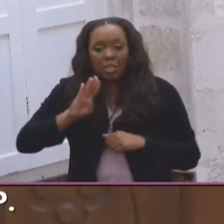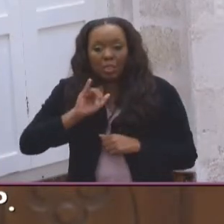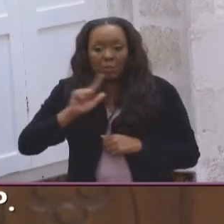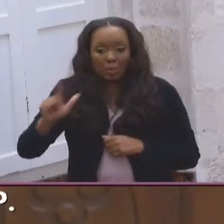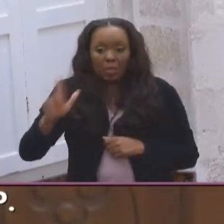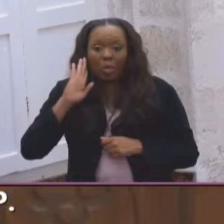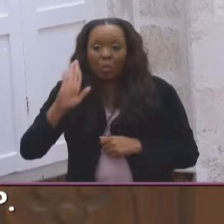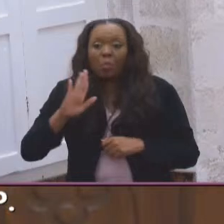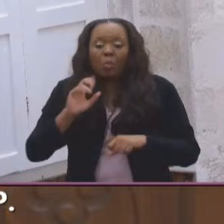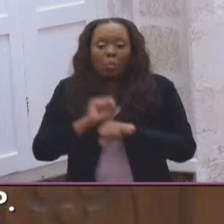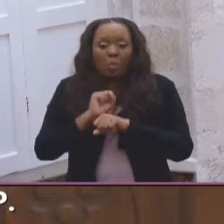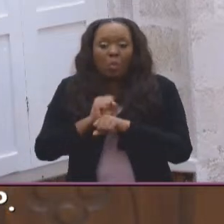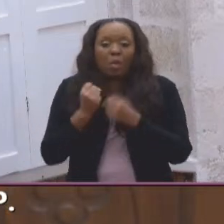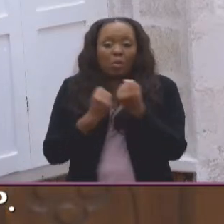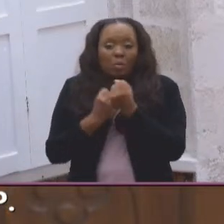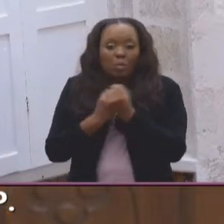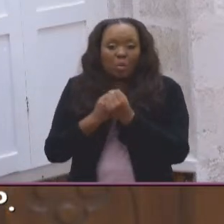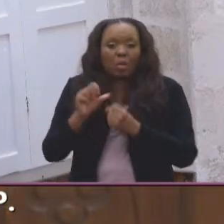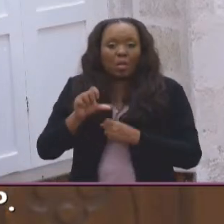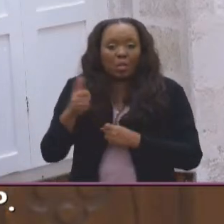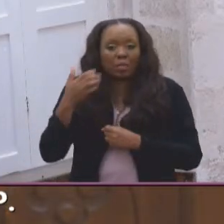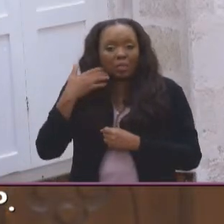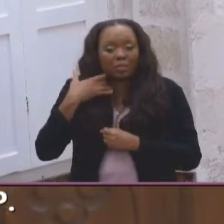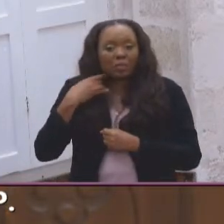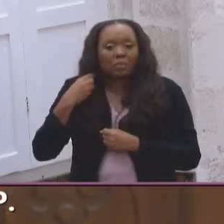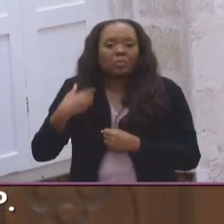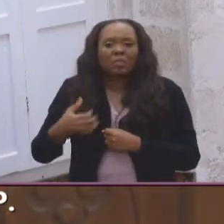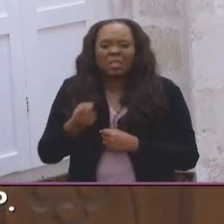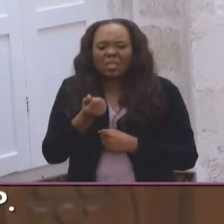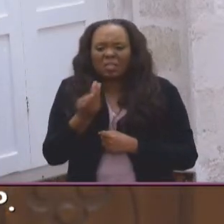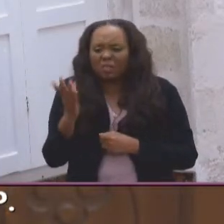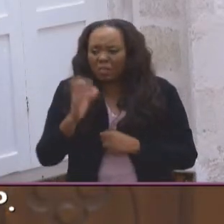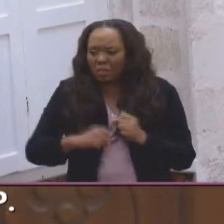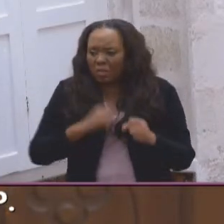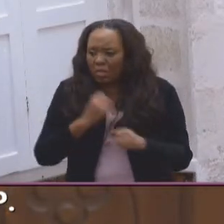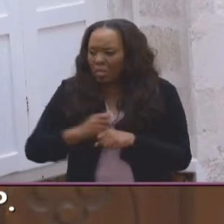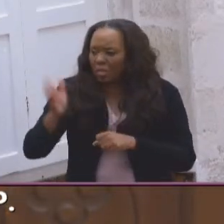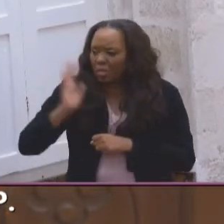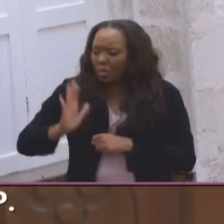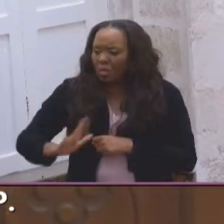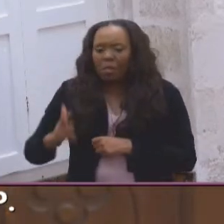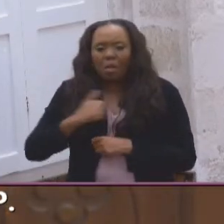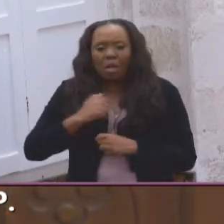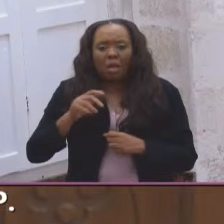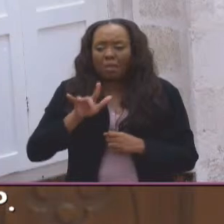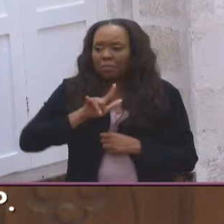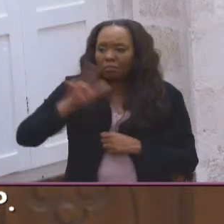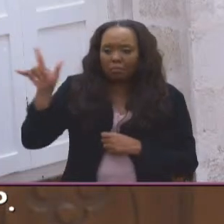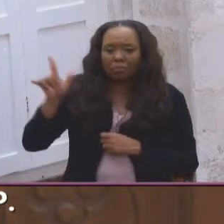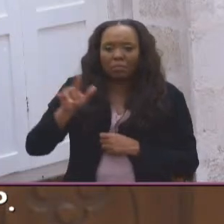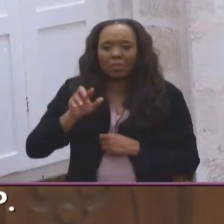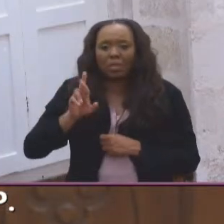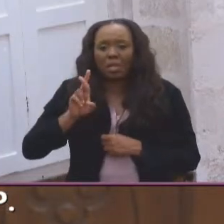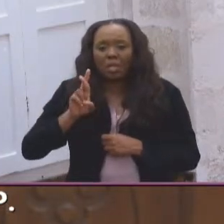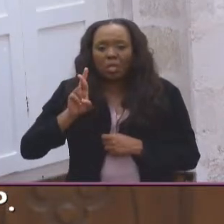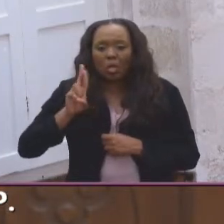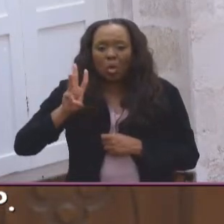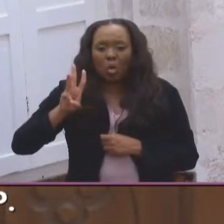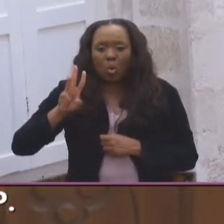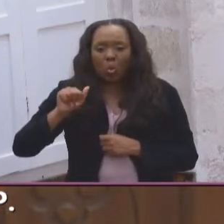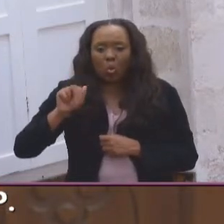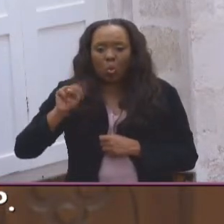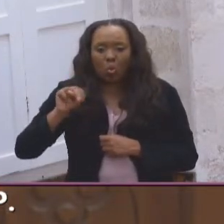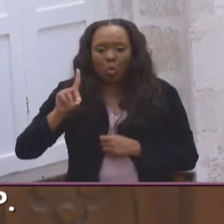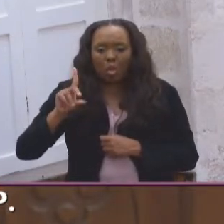of Barbados. I visited Rwanda a couple of years ago, and I was fascinated in terms of how clean